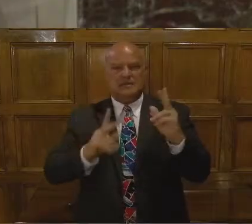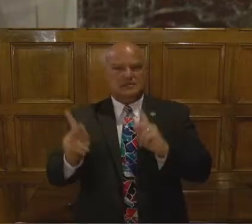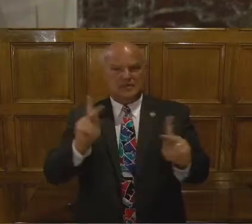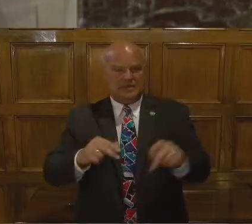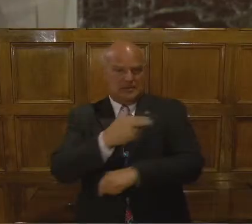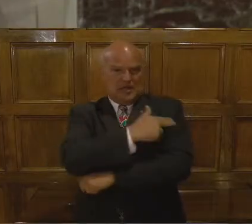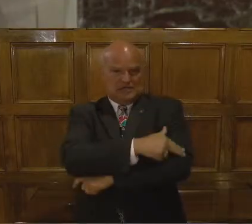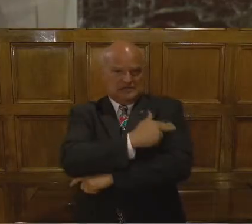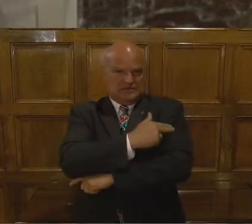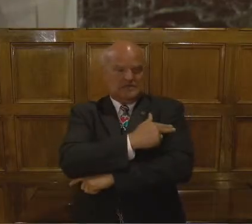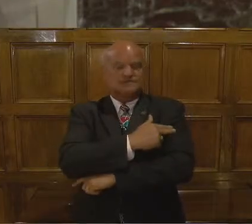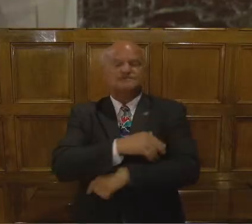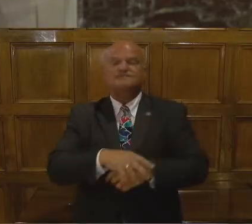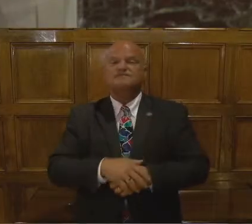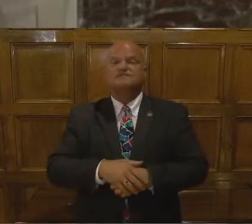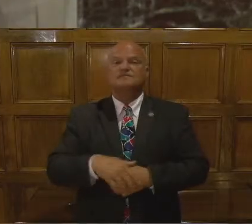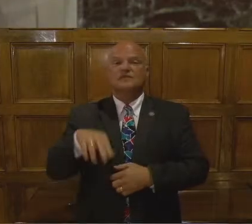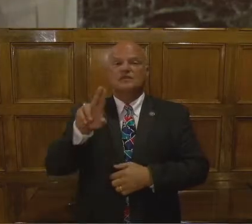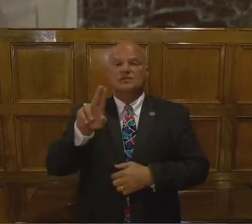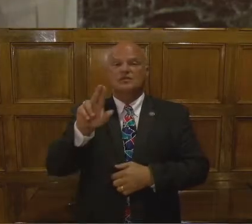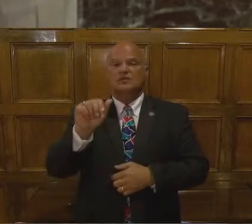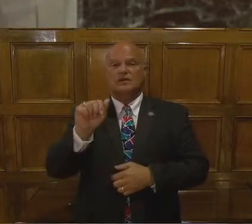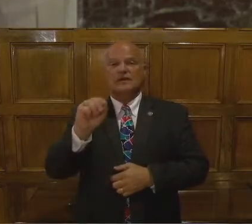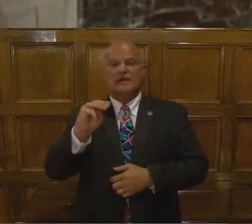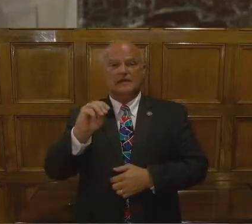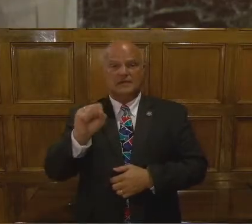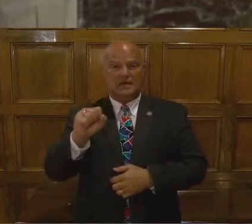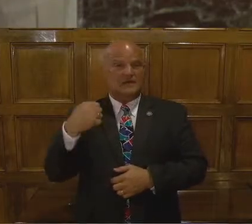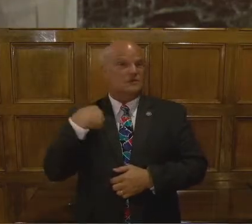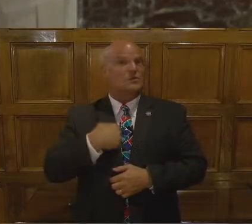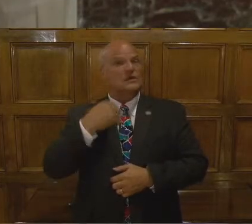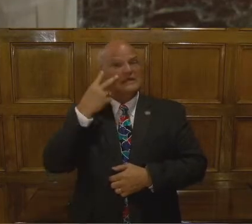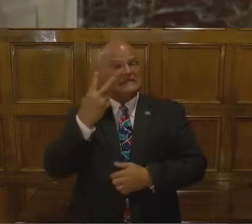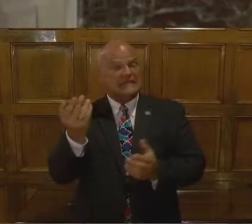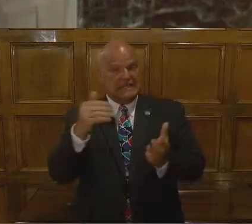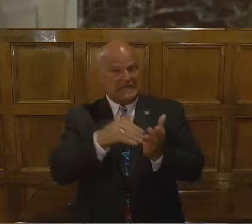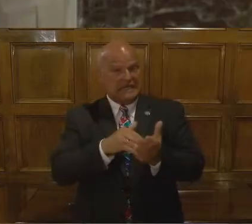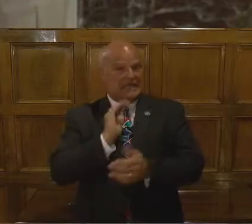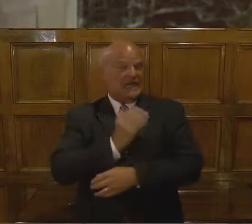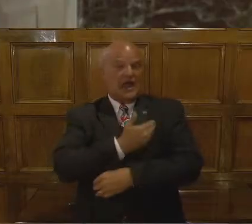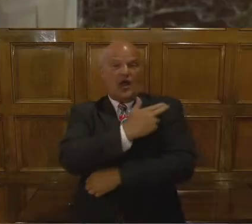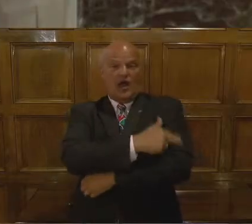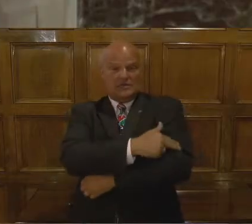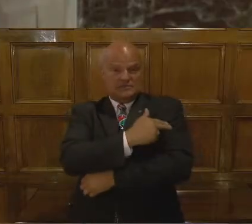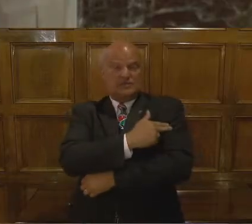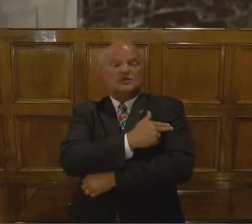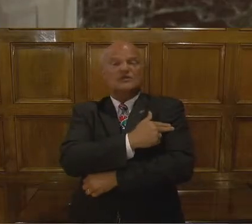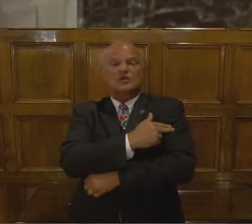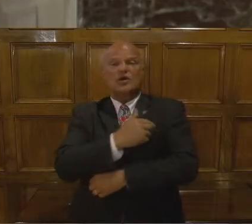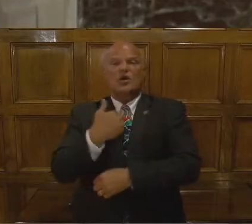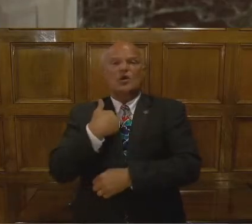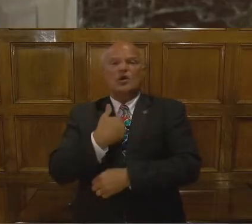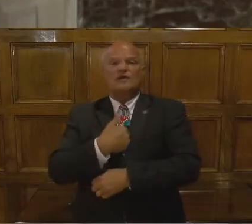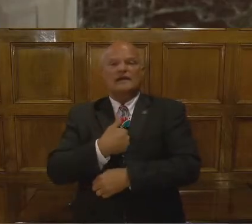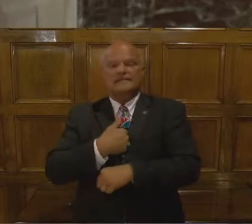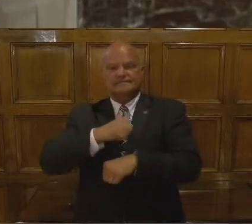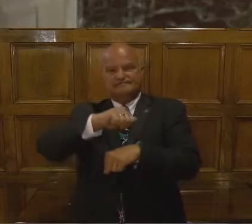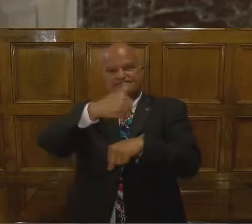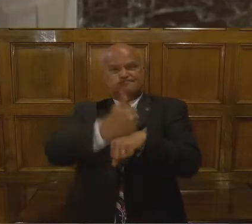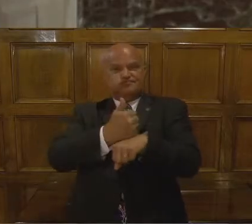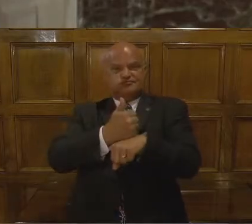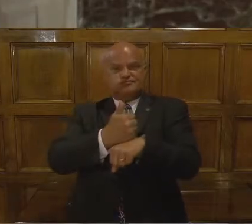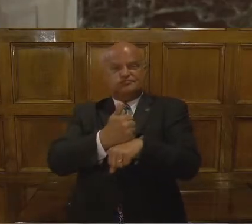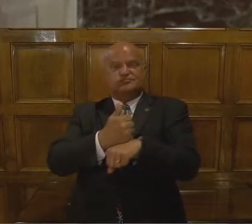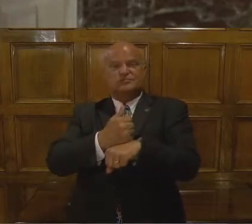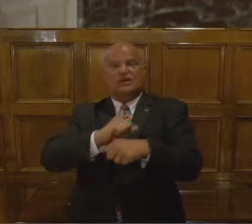At UAMS, we are seeing this in our facility. We have had to re-establish our